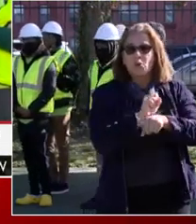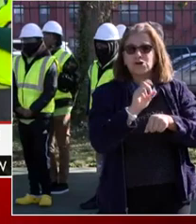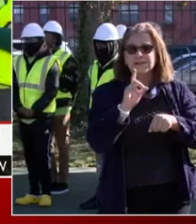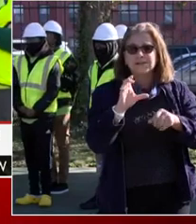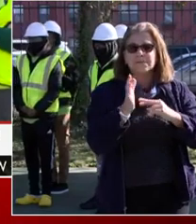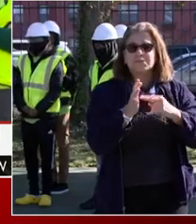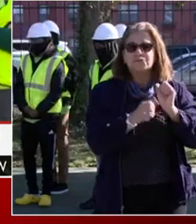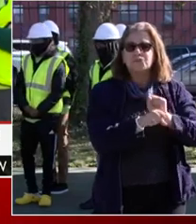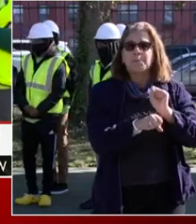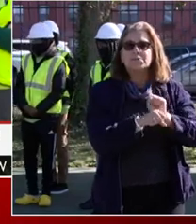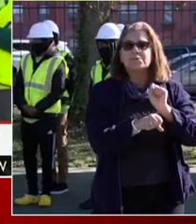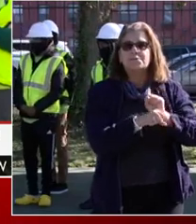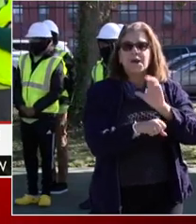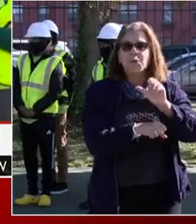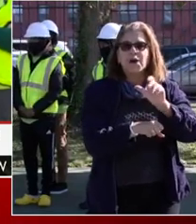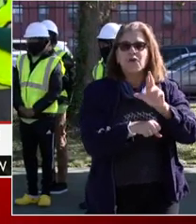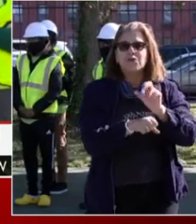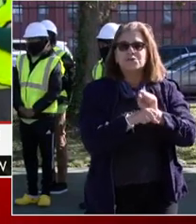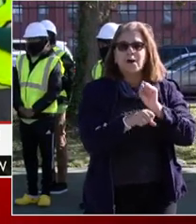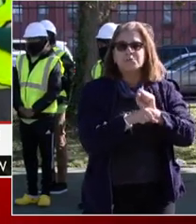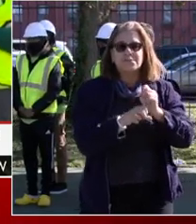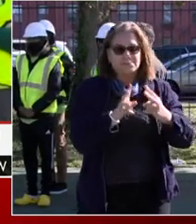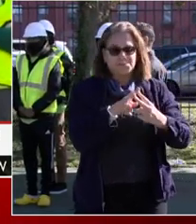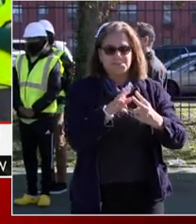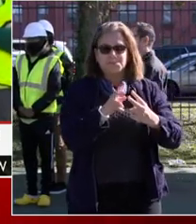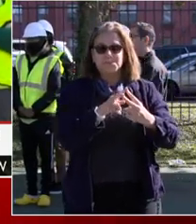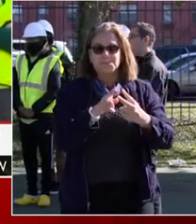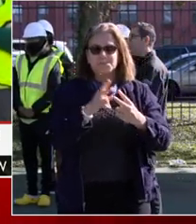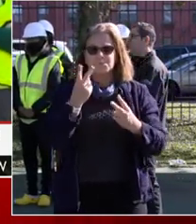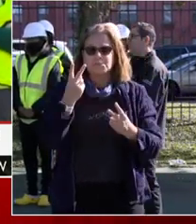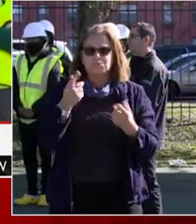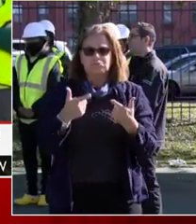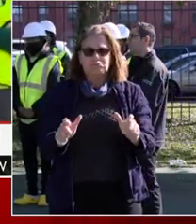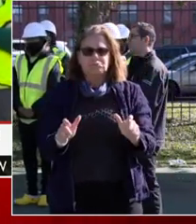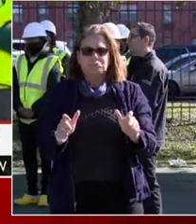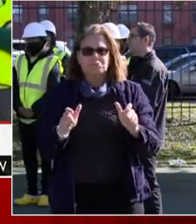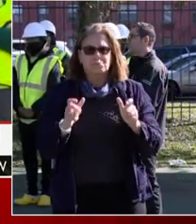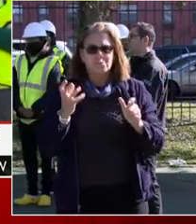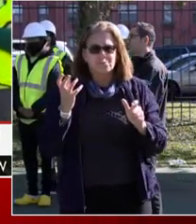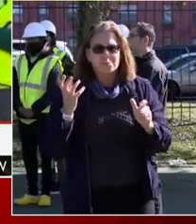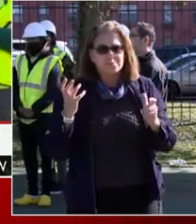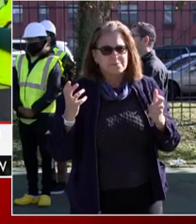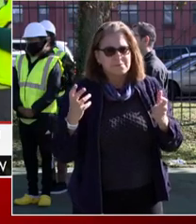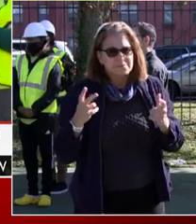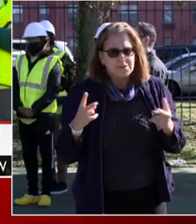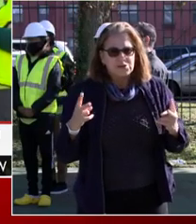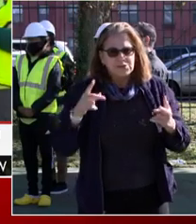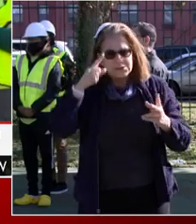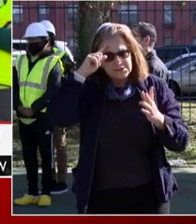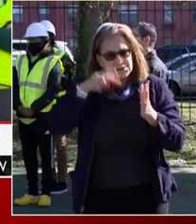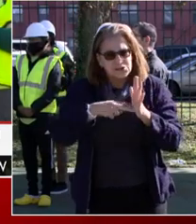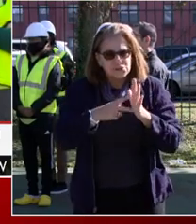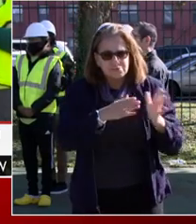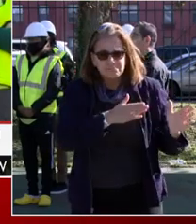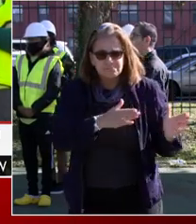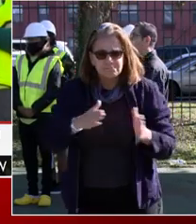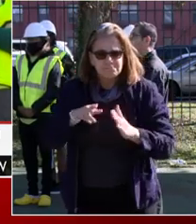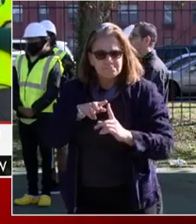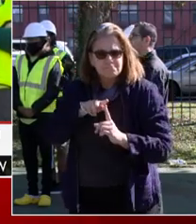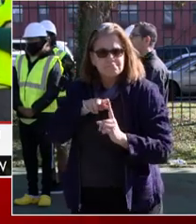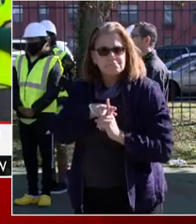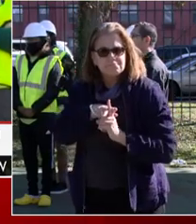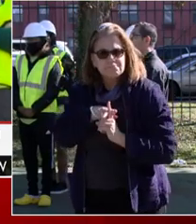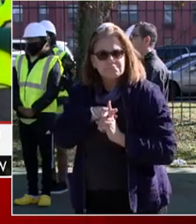We have been very intentional as a government that no D.C. resident should ever have